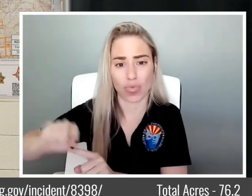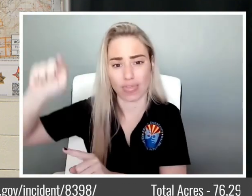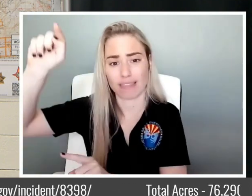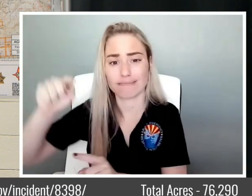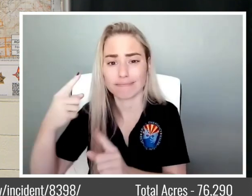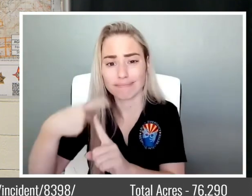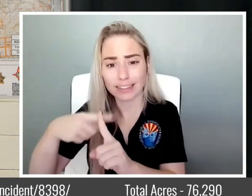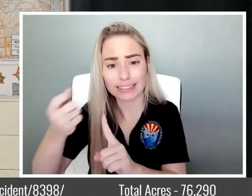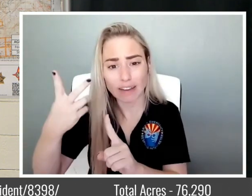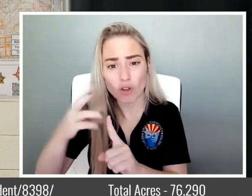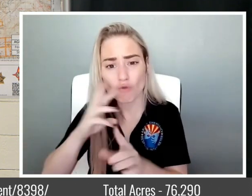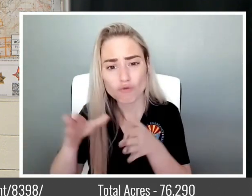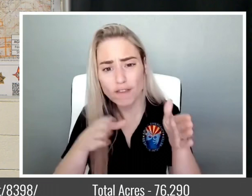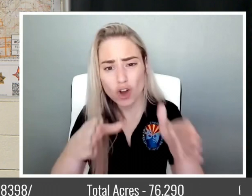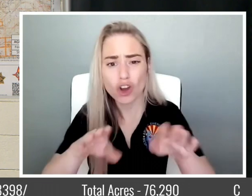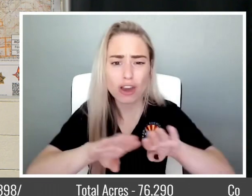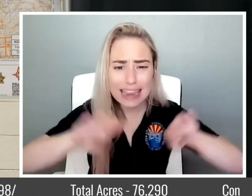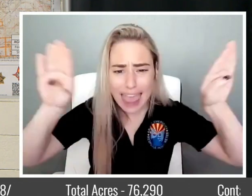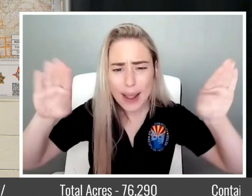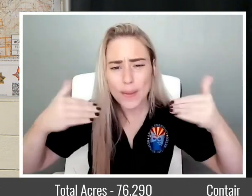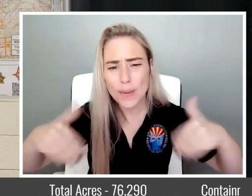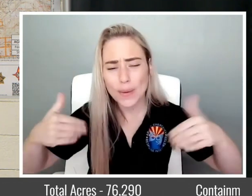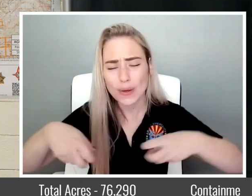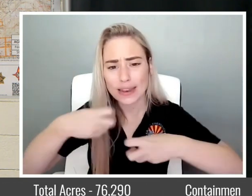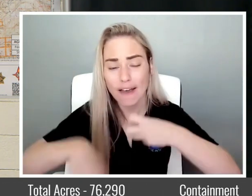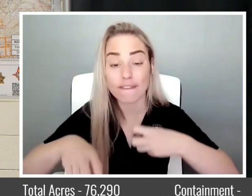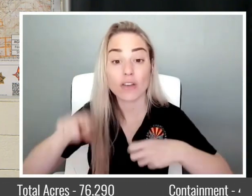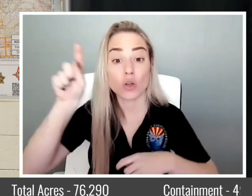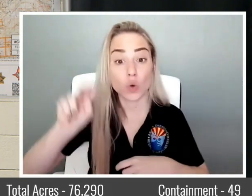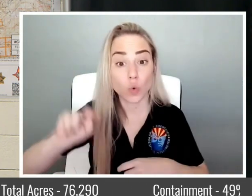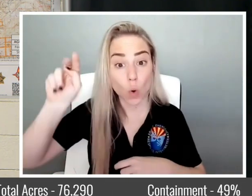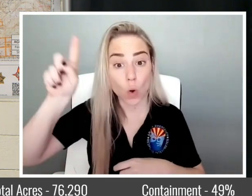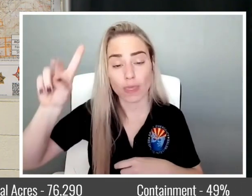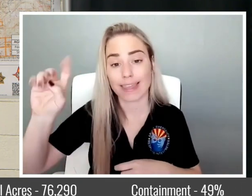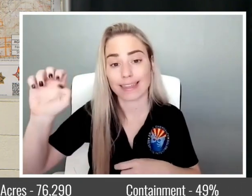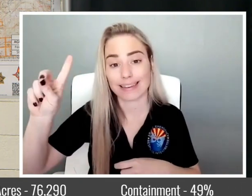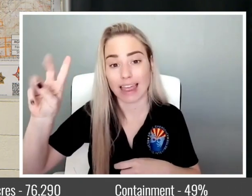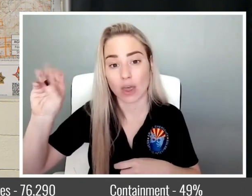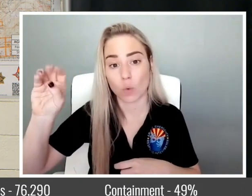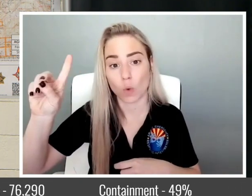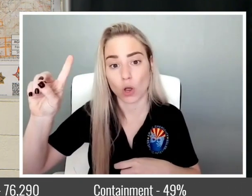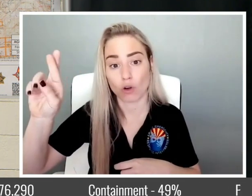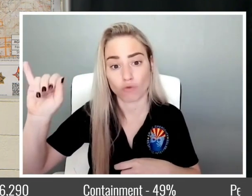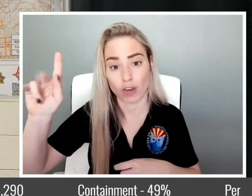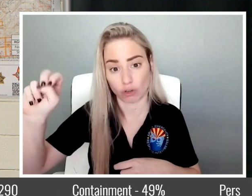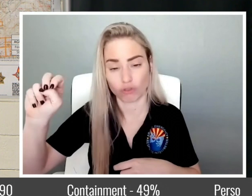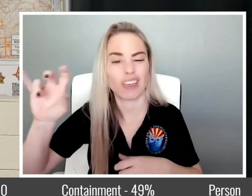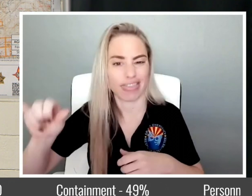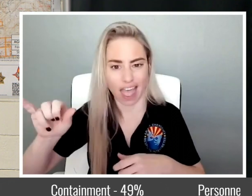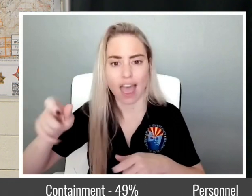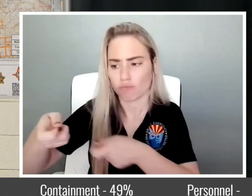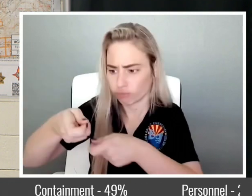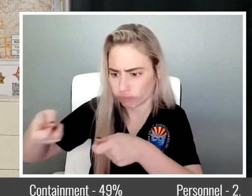and canyons. So starting up at the north in the Deadwood Ridge area, where we came down the Deadwood Road, we have that mopped up, and we're confident with